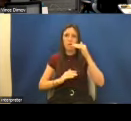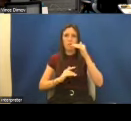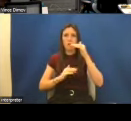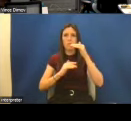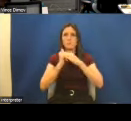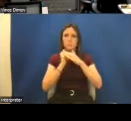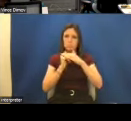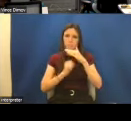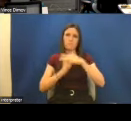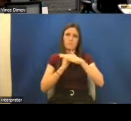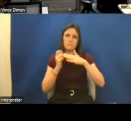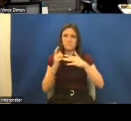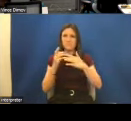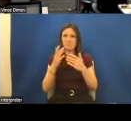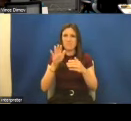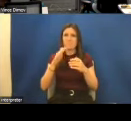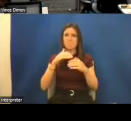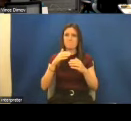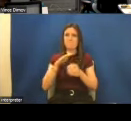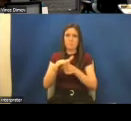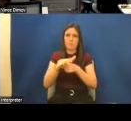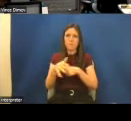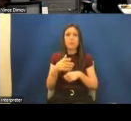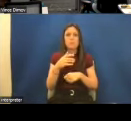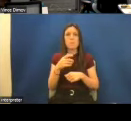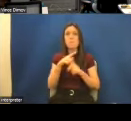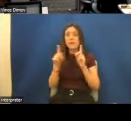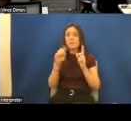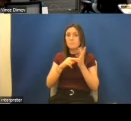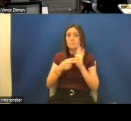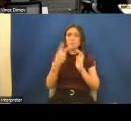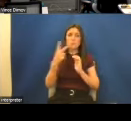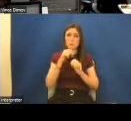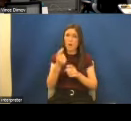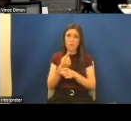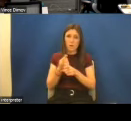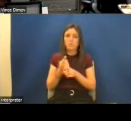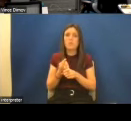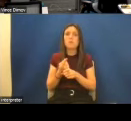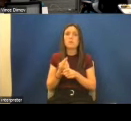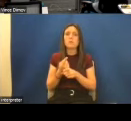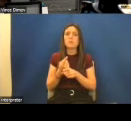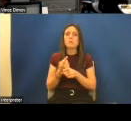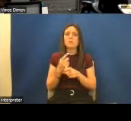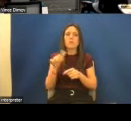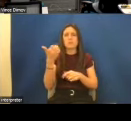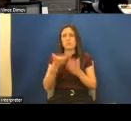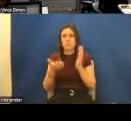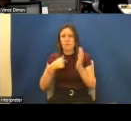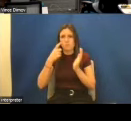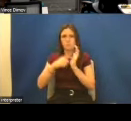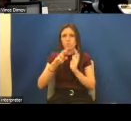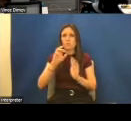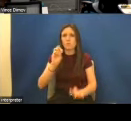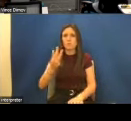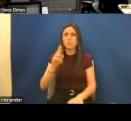So we did that. That gave her an additional 2 correct. The other thing that happened on the ROW, which I didn't realize, okay, so